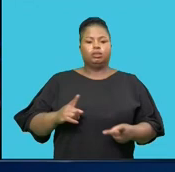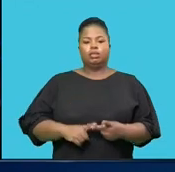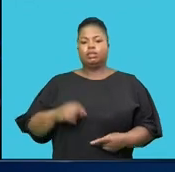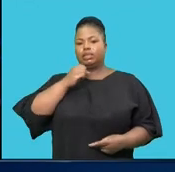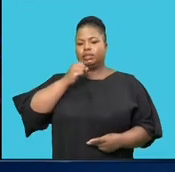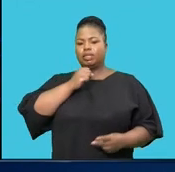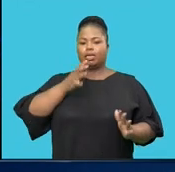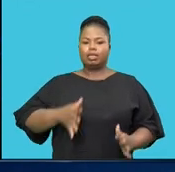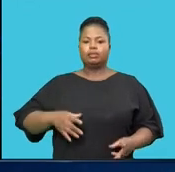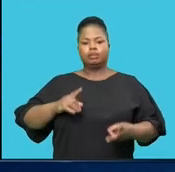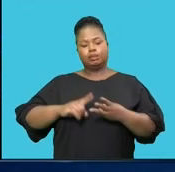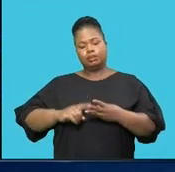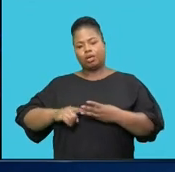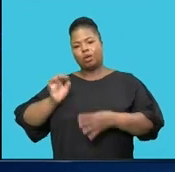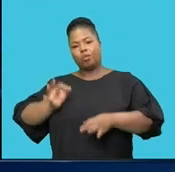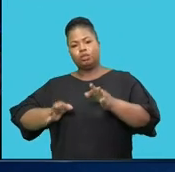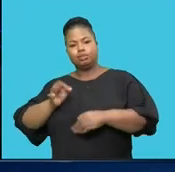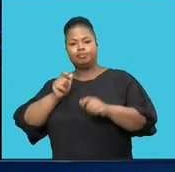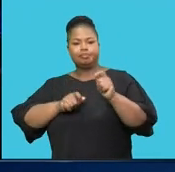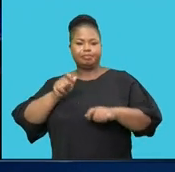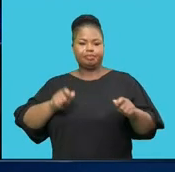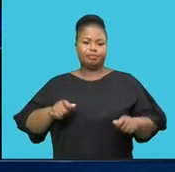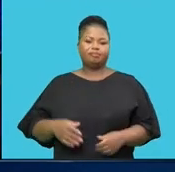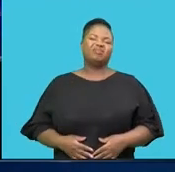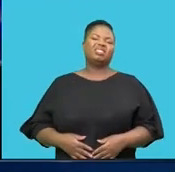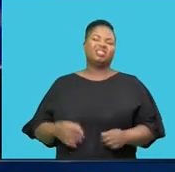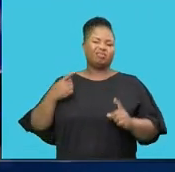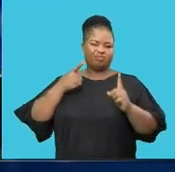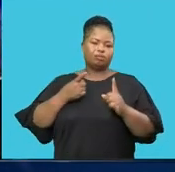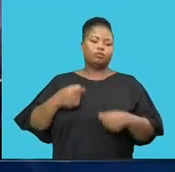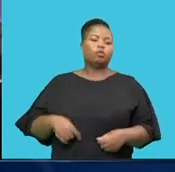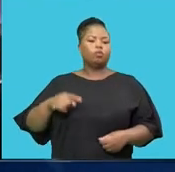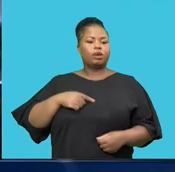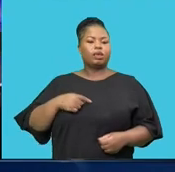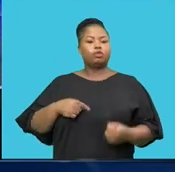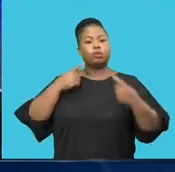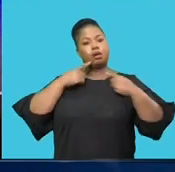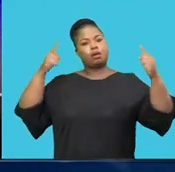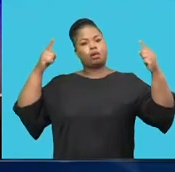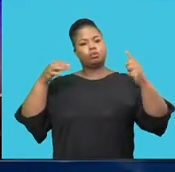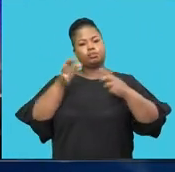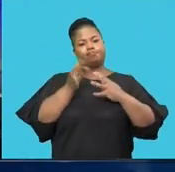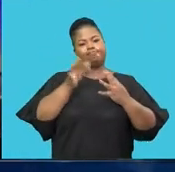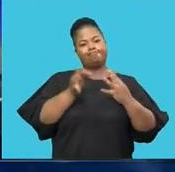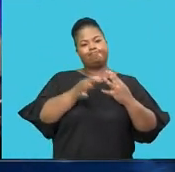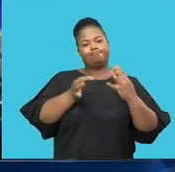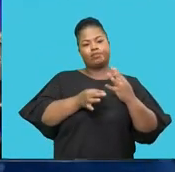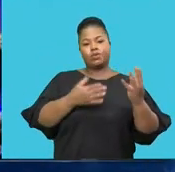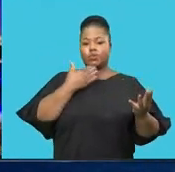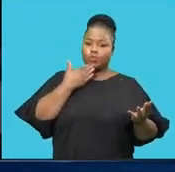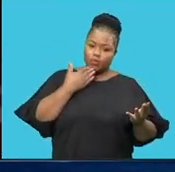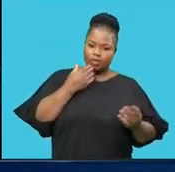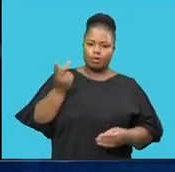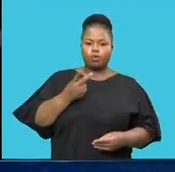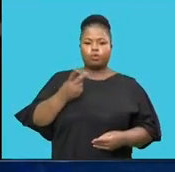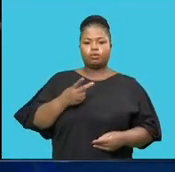mmalwa hlakoreng la dipolitiki e phethuwe jalo ka tema ya ho phatlalatsa bagethwa e sitana le ho phatlalatsa hore diketeko tsa